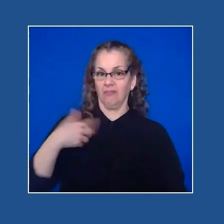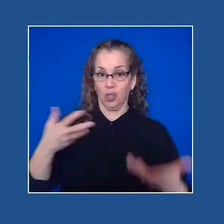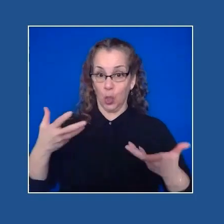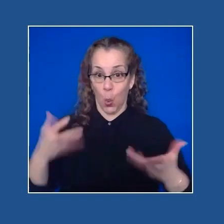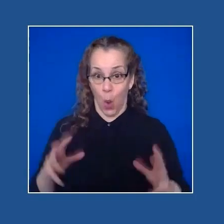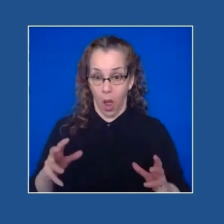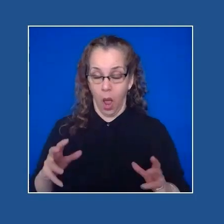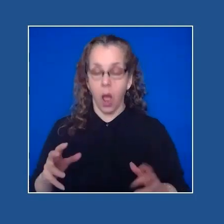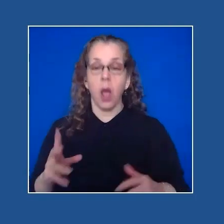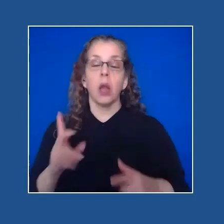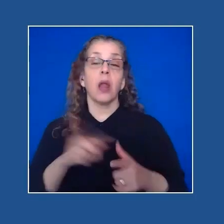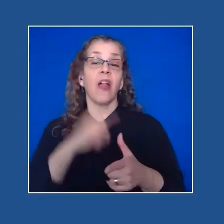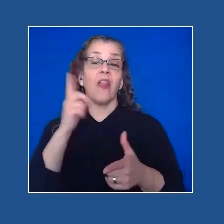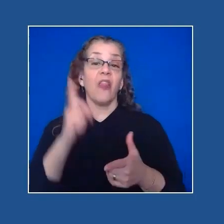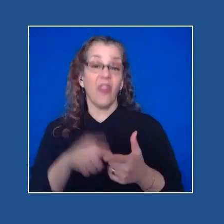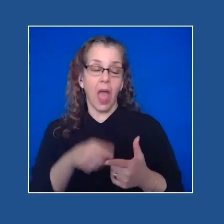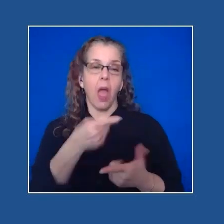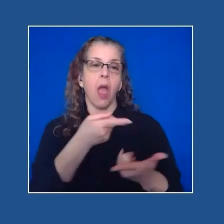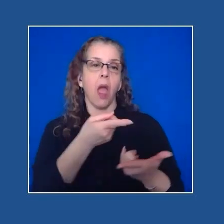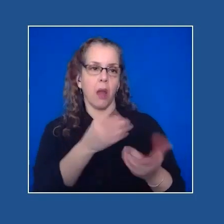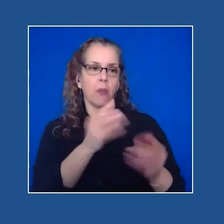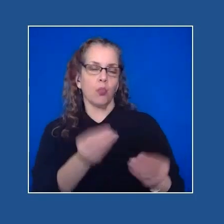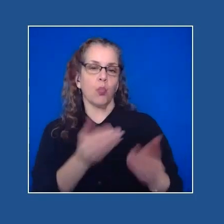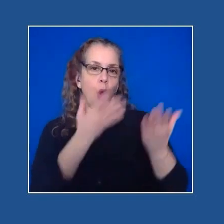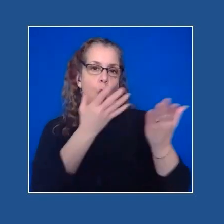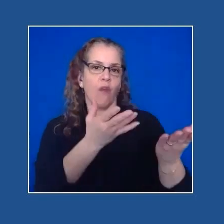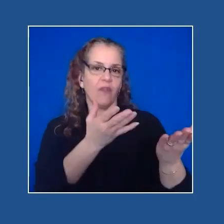you can offer the drop-in DBT skills group.